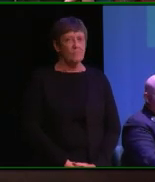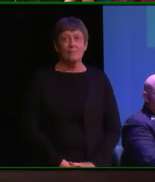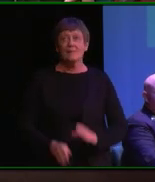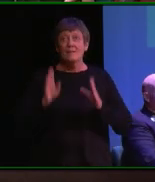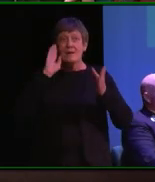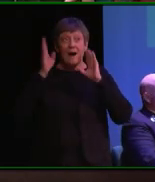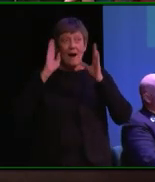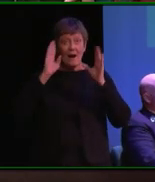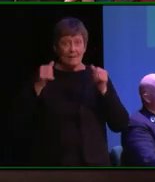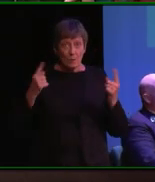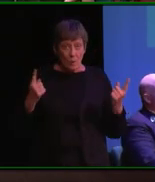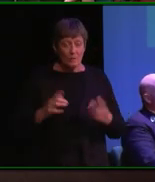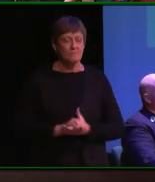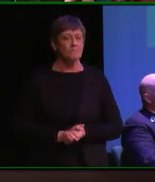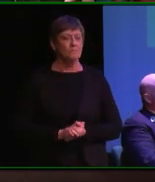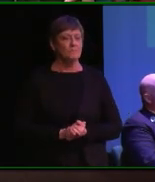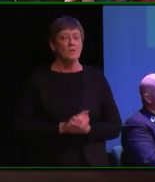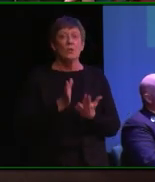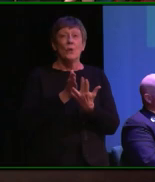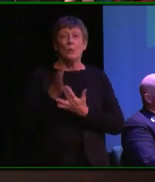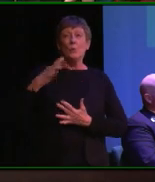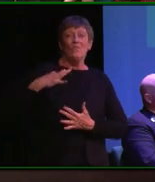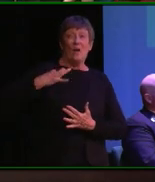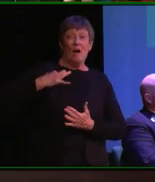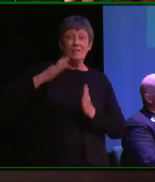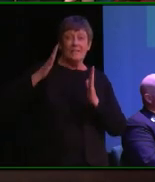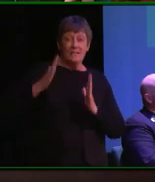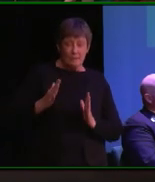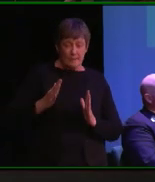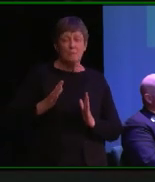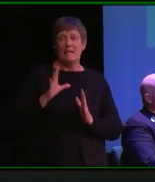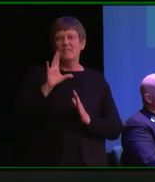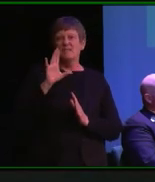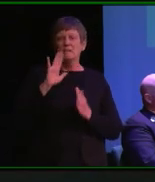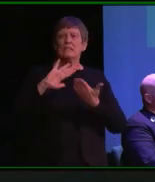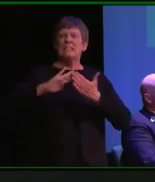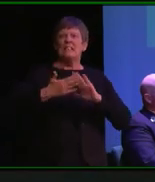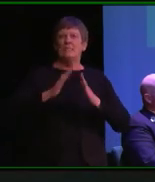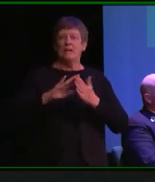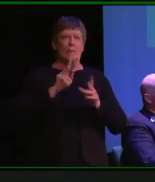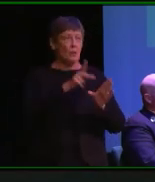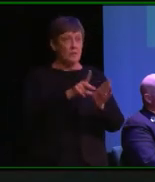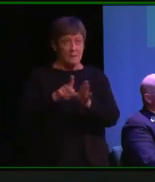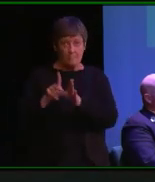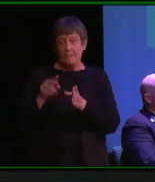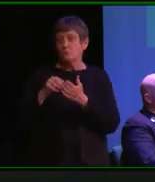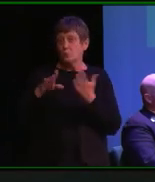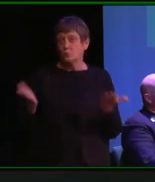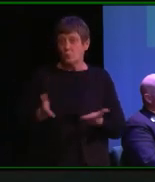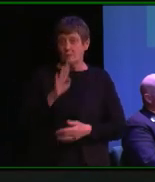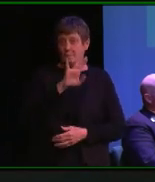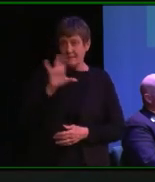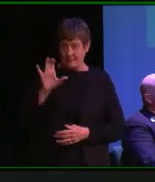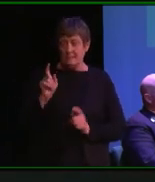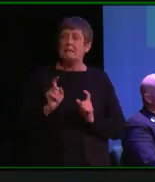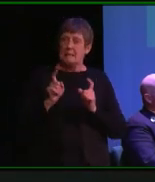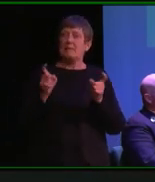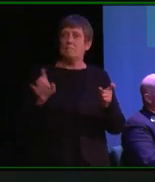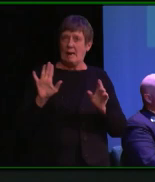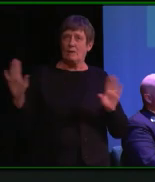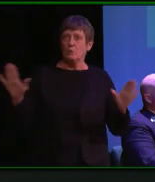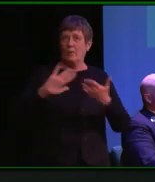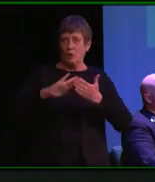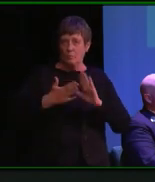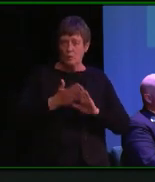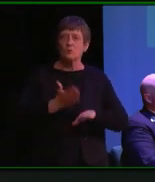Hi, everyone. Through volunteerism and civic participation, students at Bristol Community College can give back to their communities while